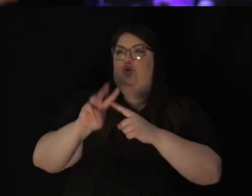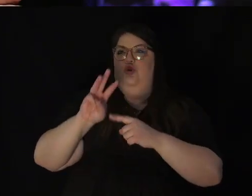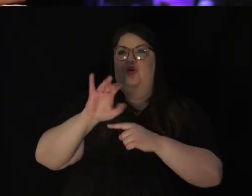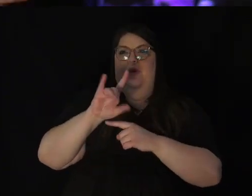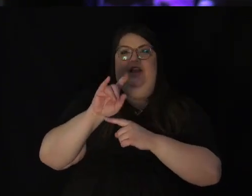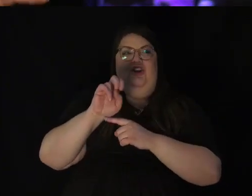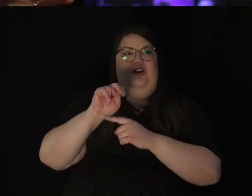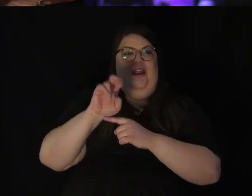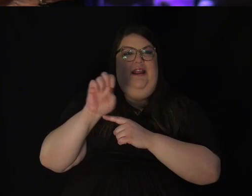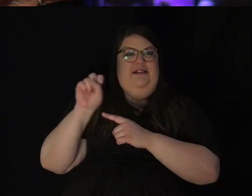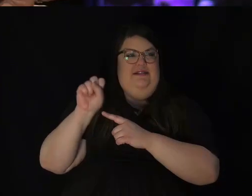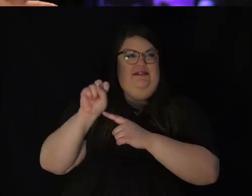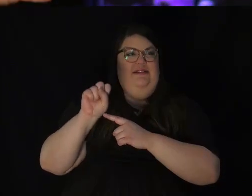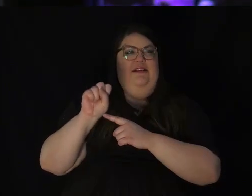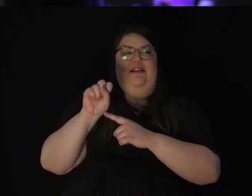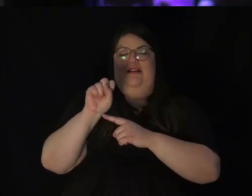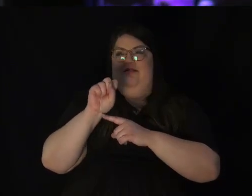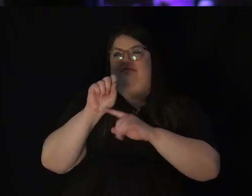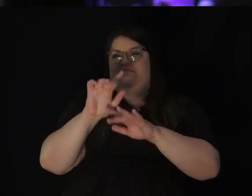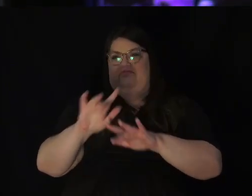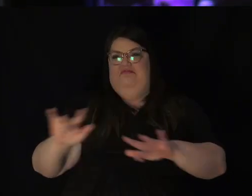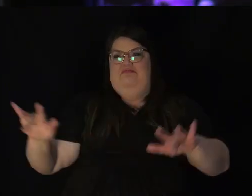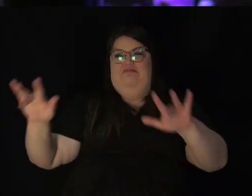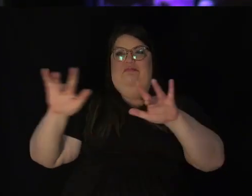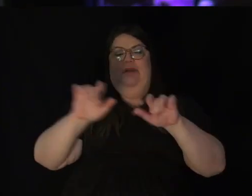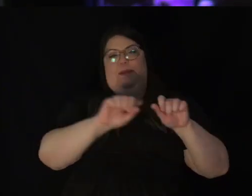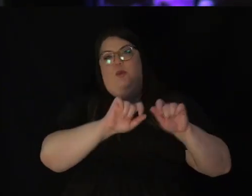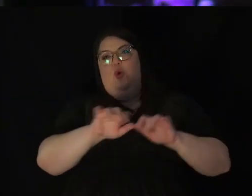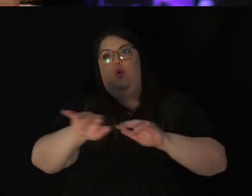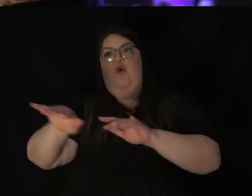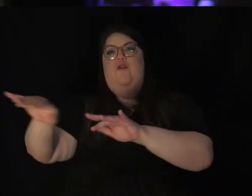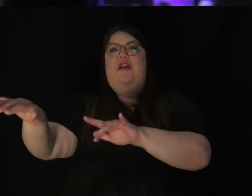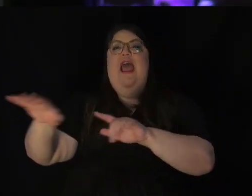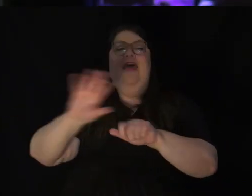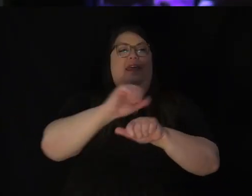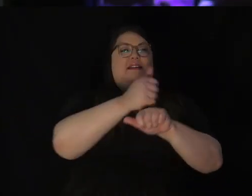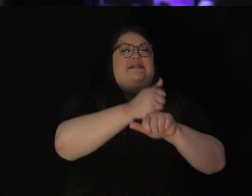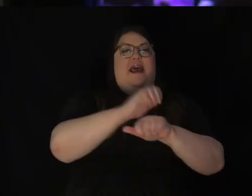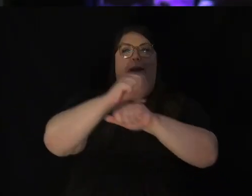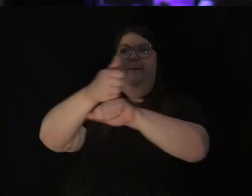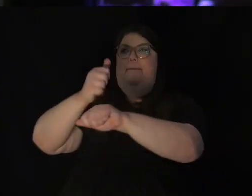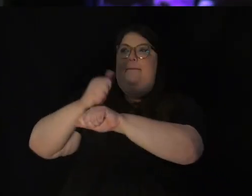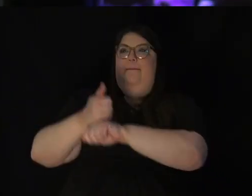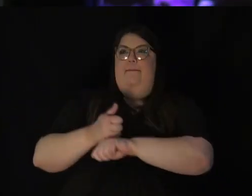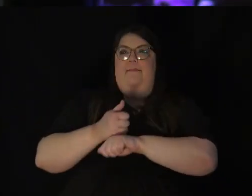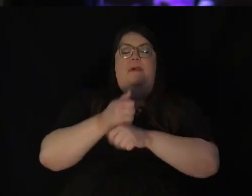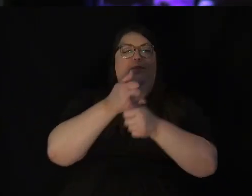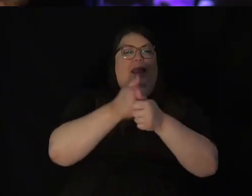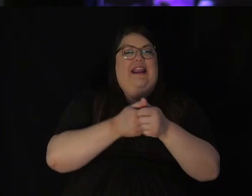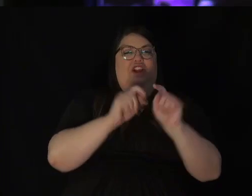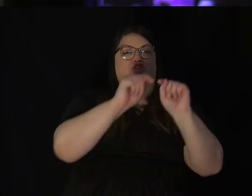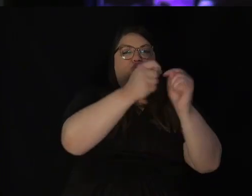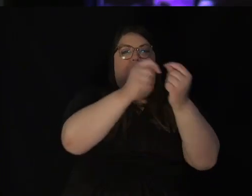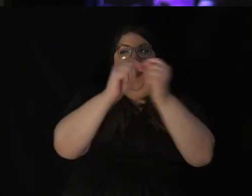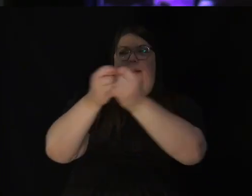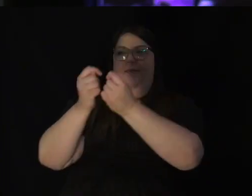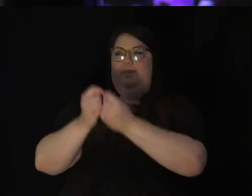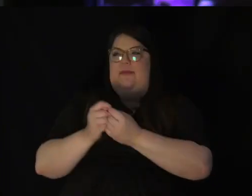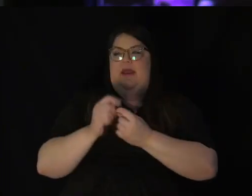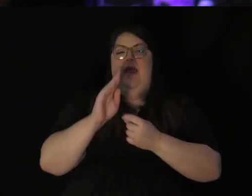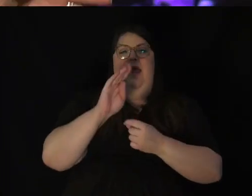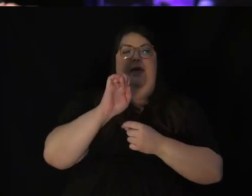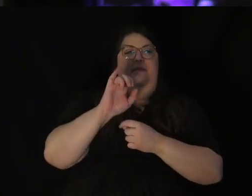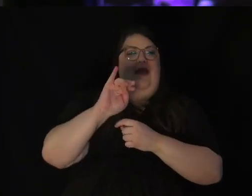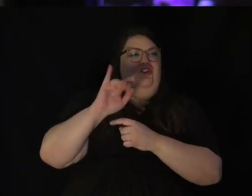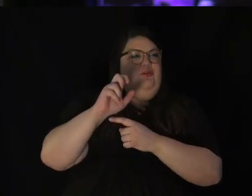by tribes. And tribes meaning each tribe the name of the sons of Jacob. So Benjamin and Naphtali and all